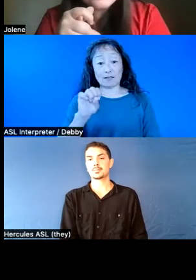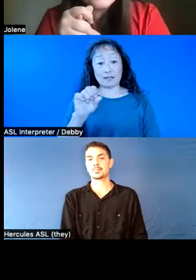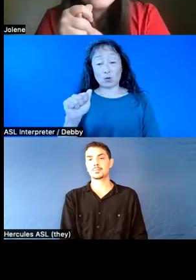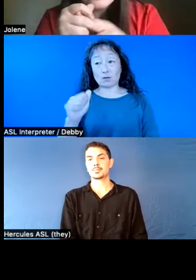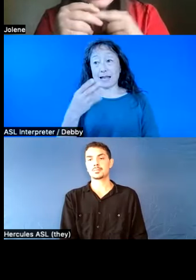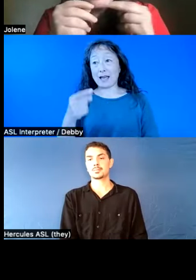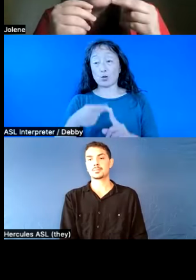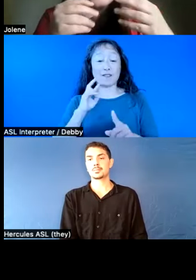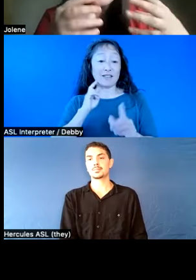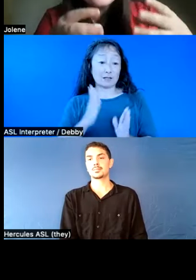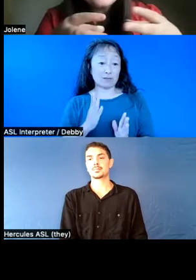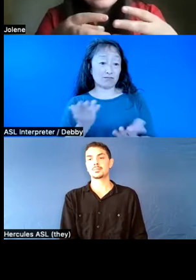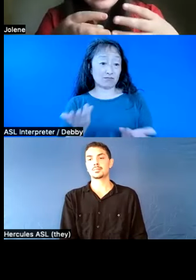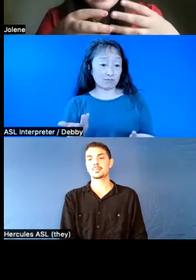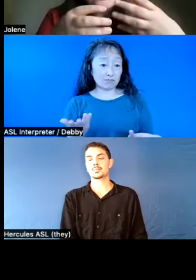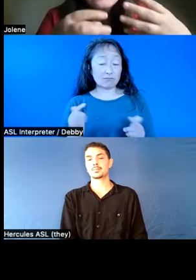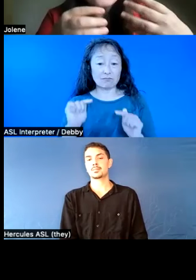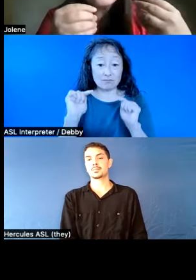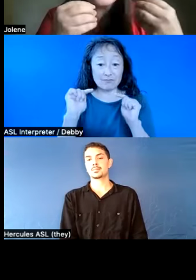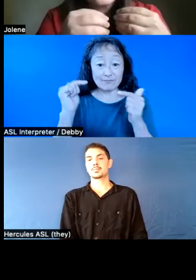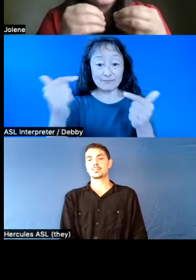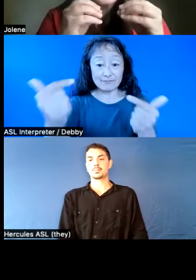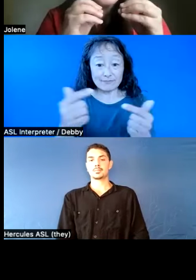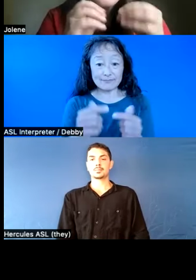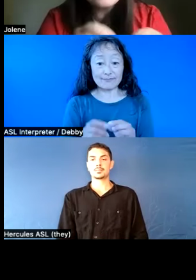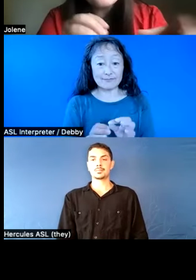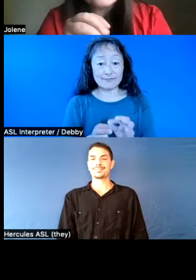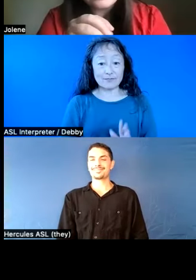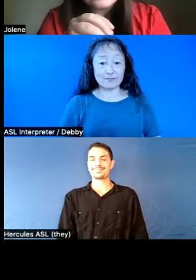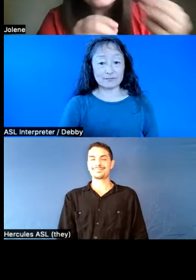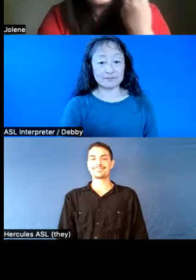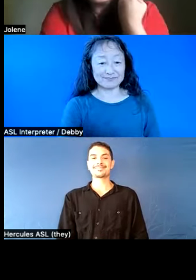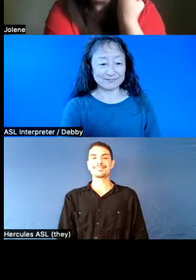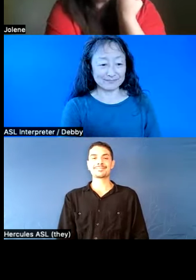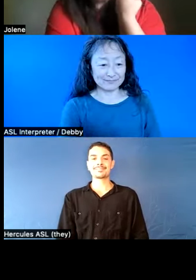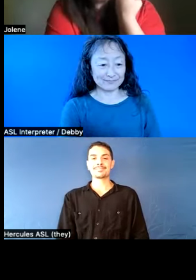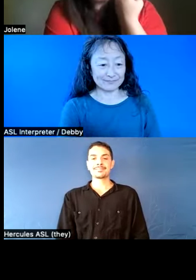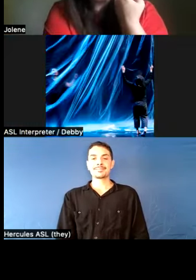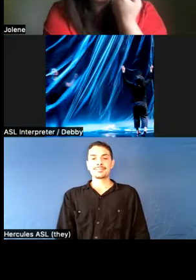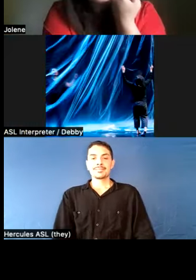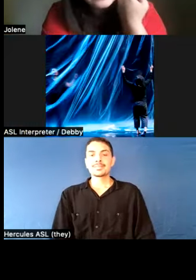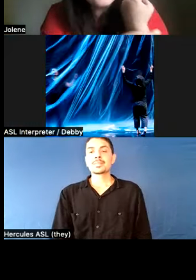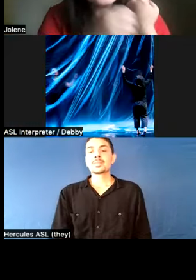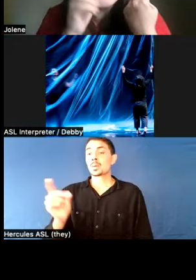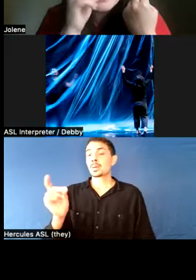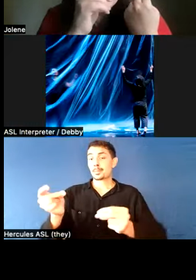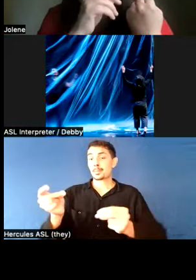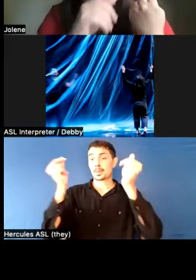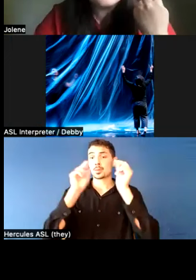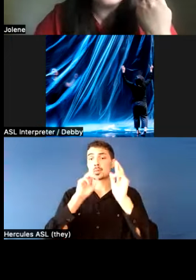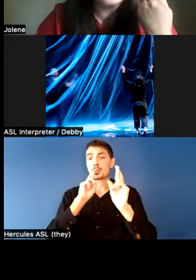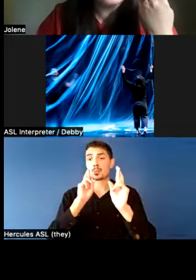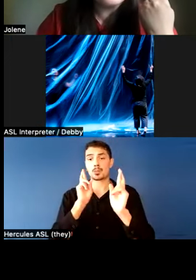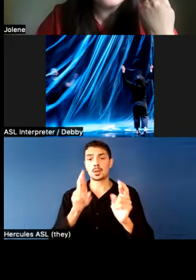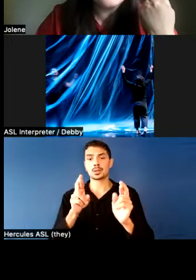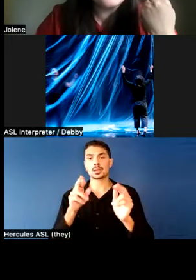victims? But really, like, how can we restore those immediate responses to hold sex offenders accountable? And